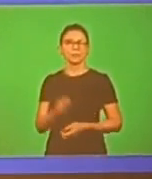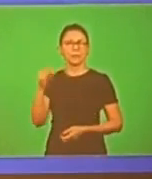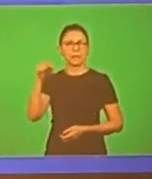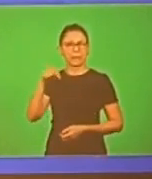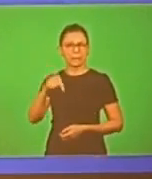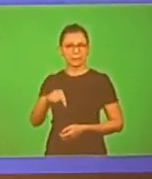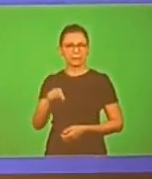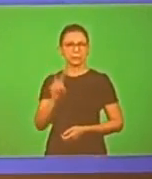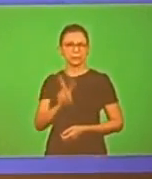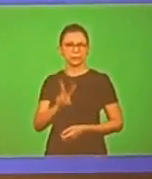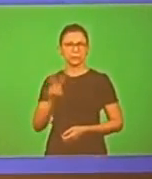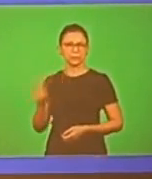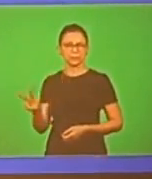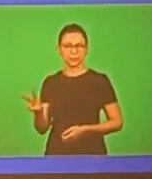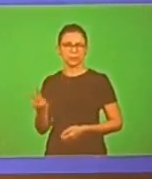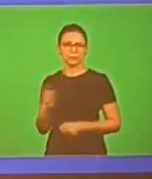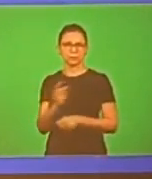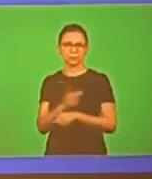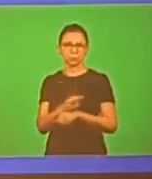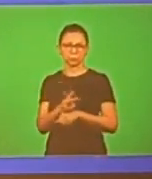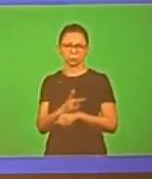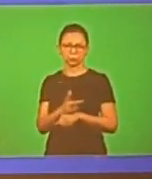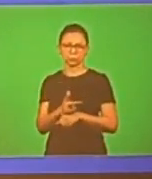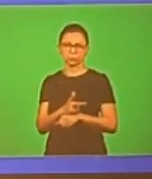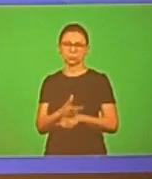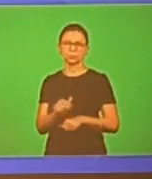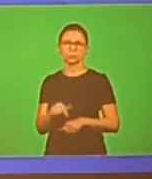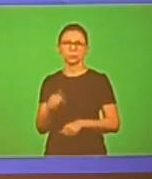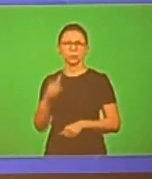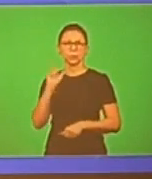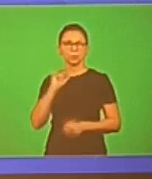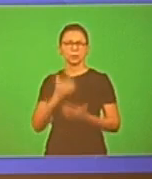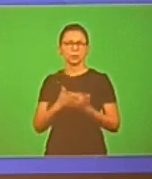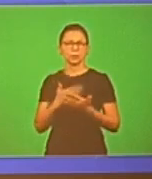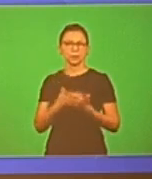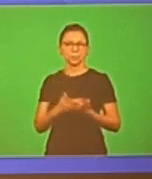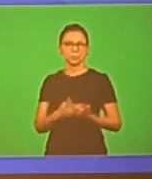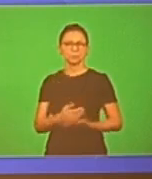from Brazil, transmitted with Pastor Giliotti.